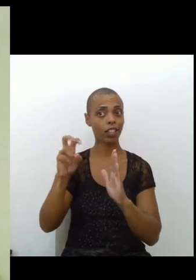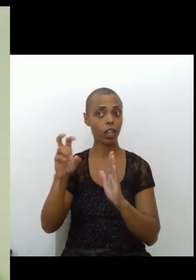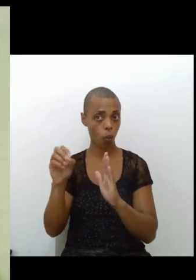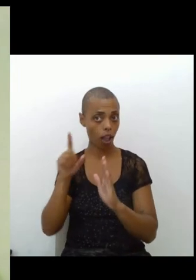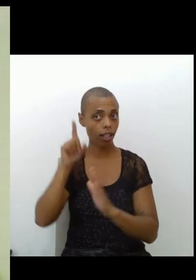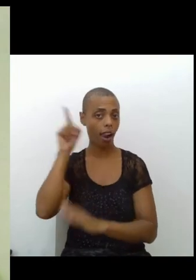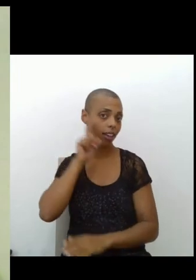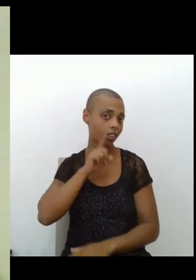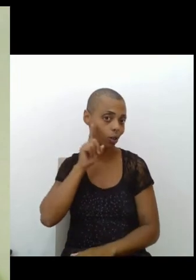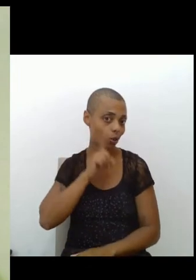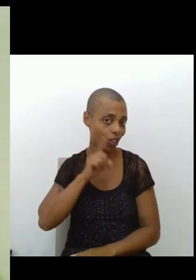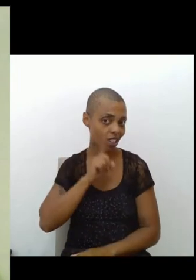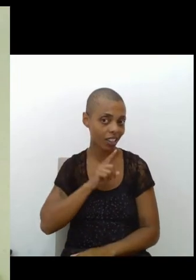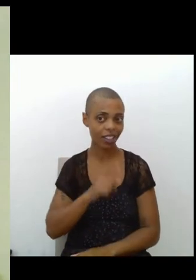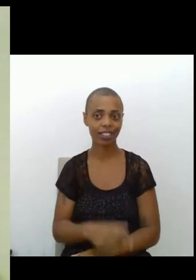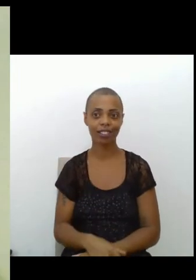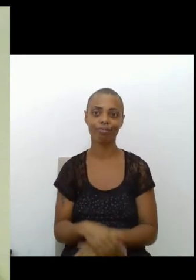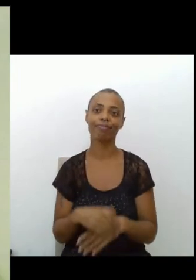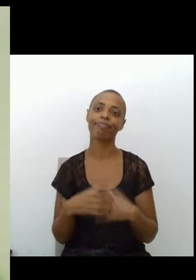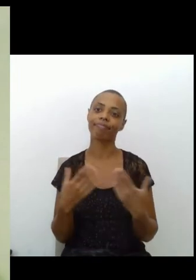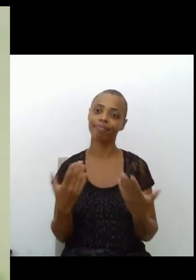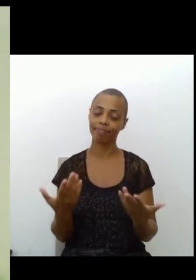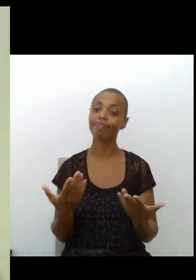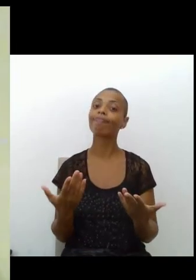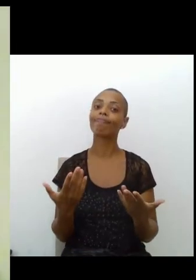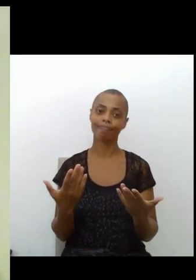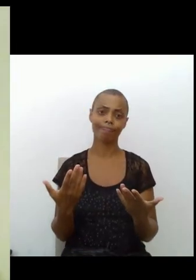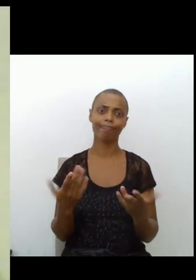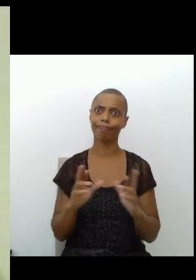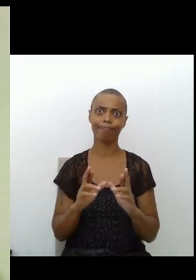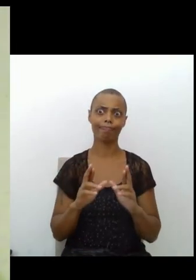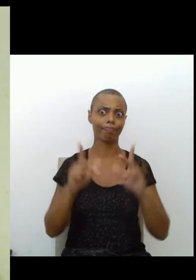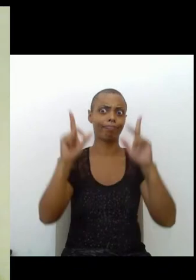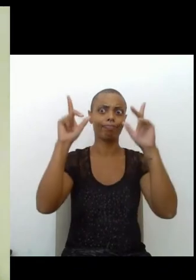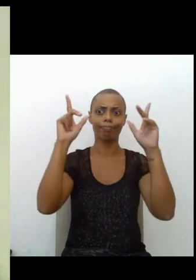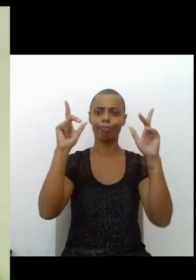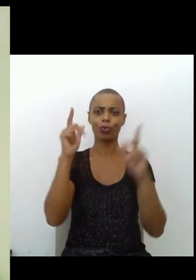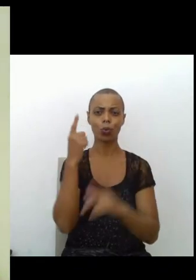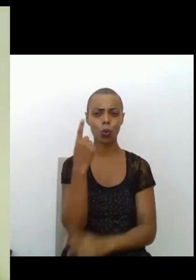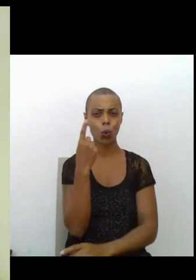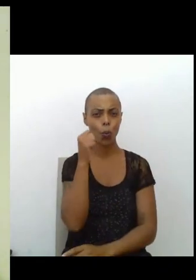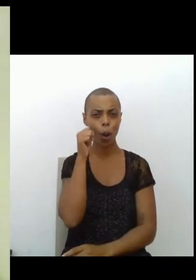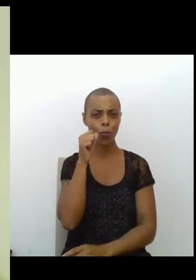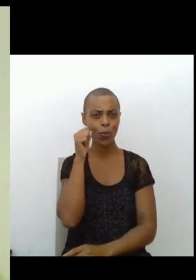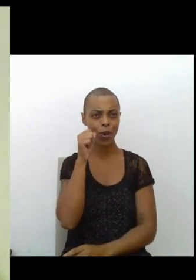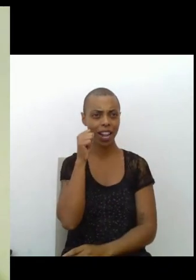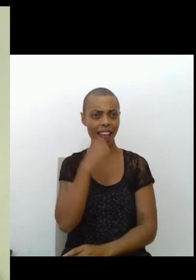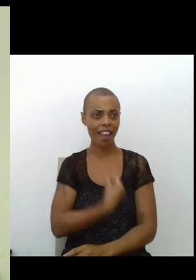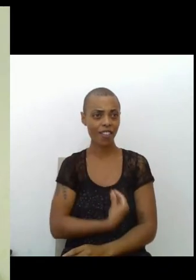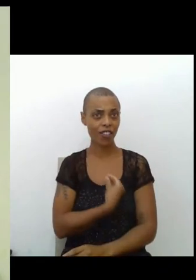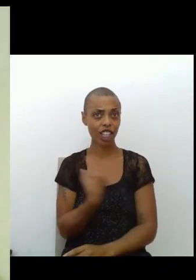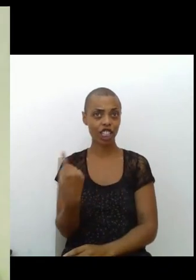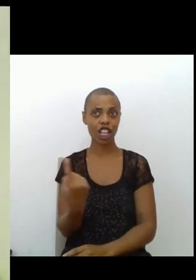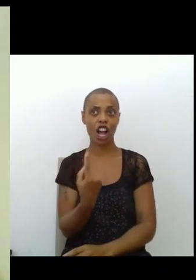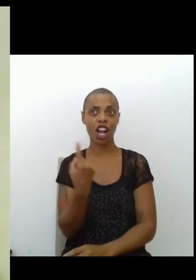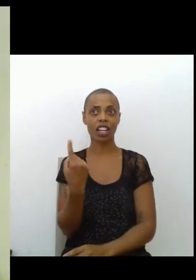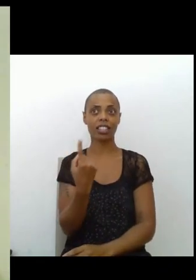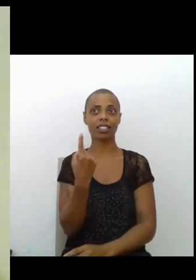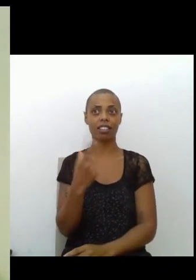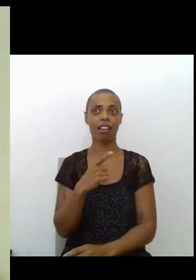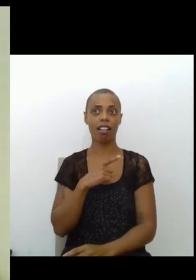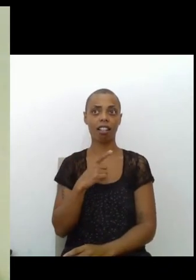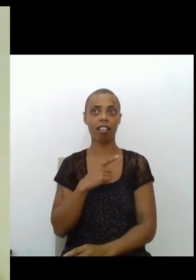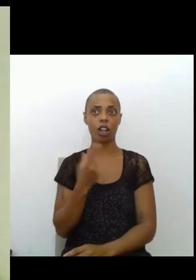untypical to live alone as a woman and to own her own money and she needed no man and